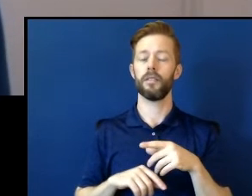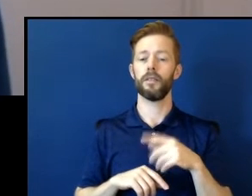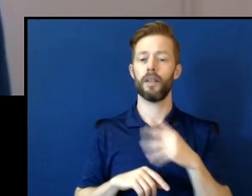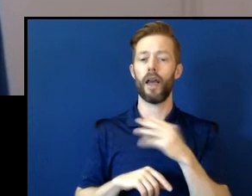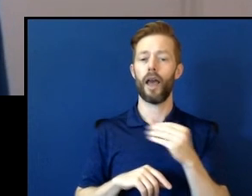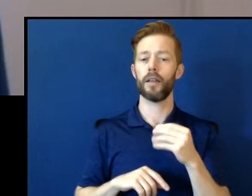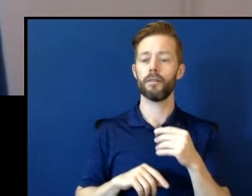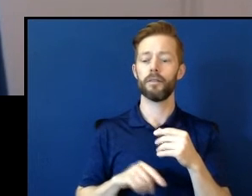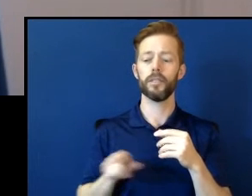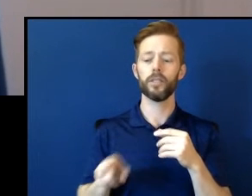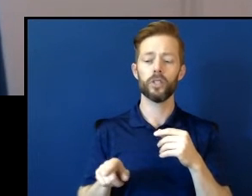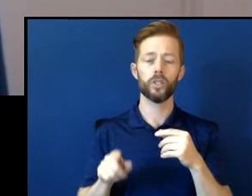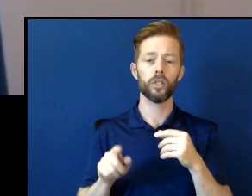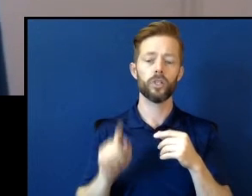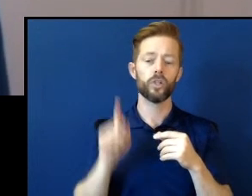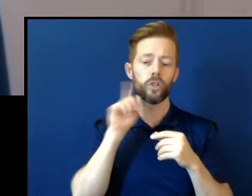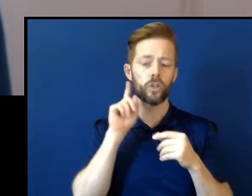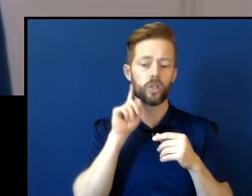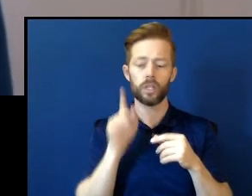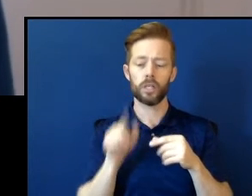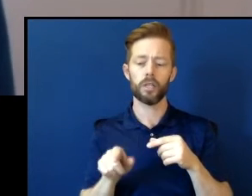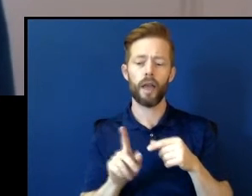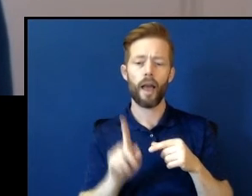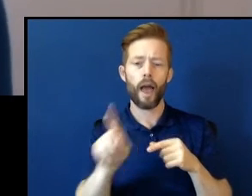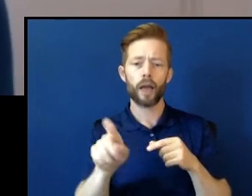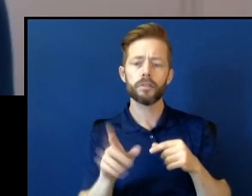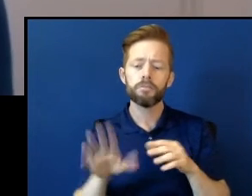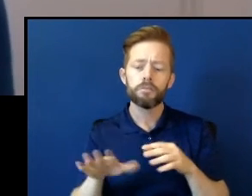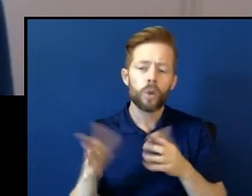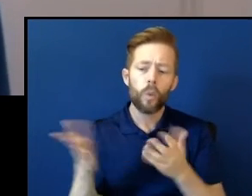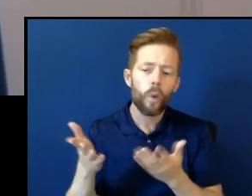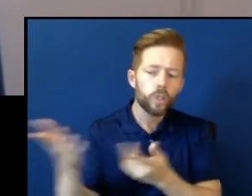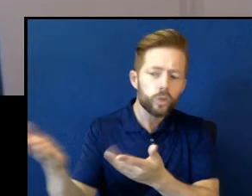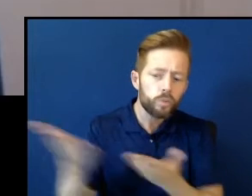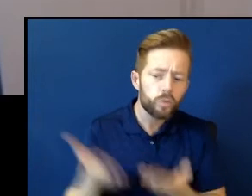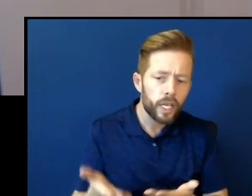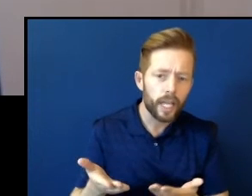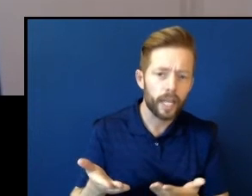he actually asked one of his peers, what did he bring?